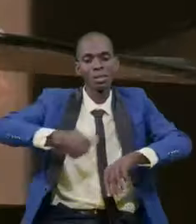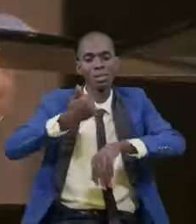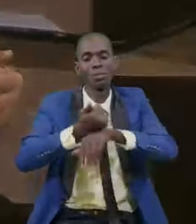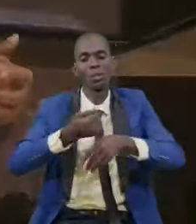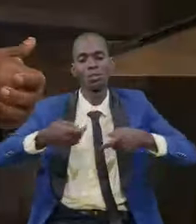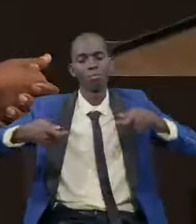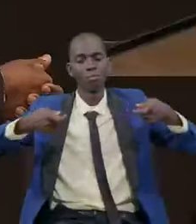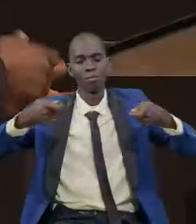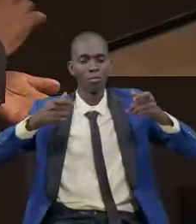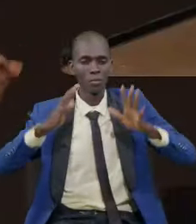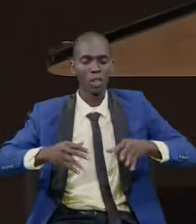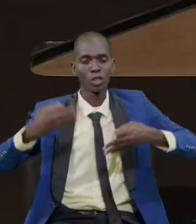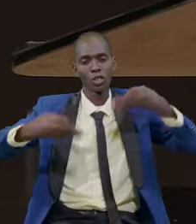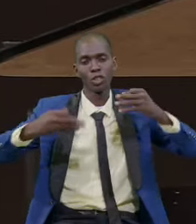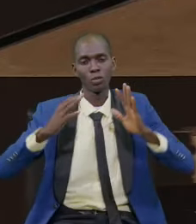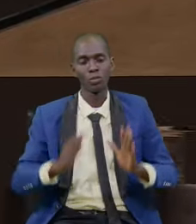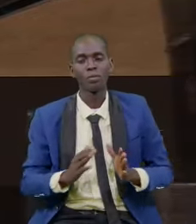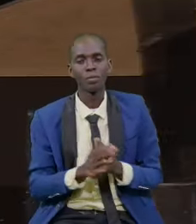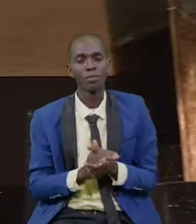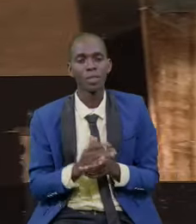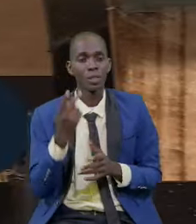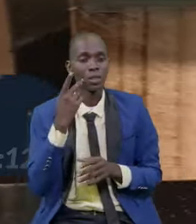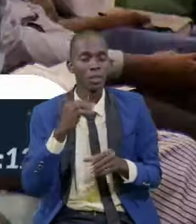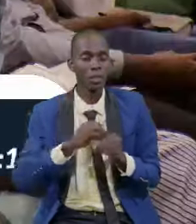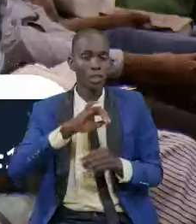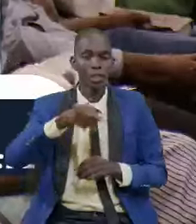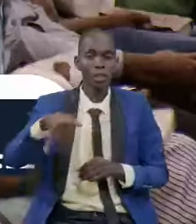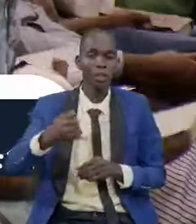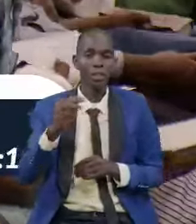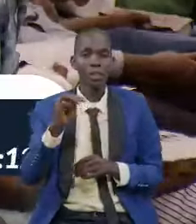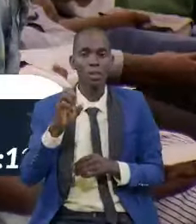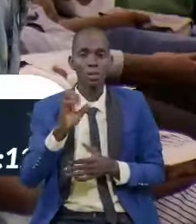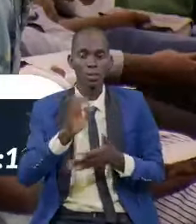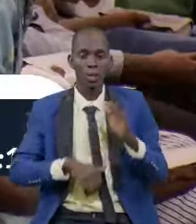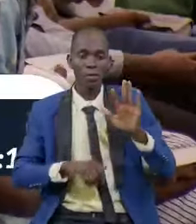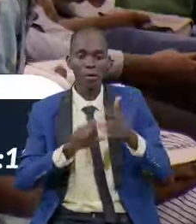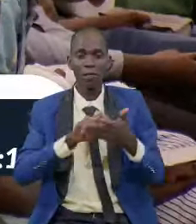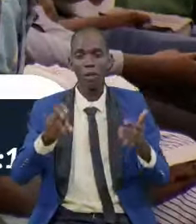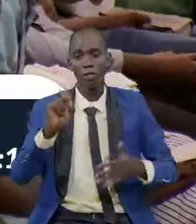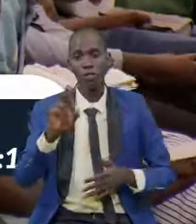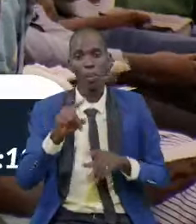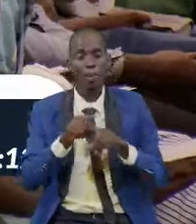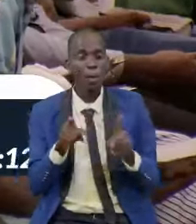5, verse 12. In chapter 5, verse 12, it says, but